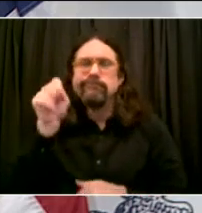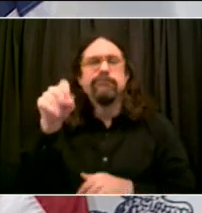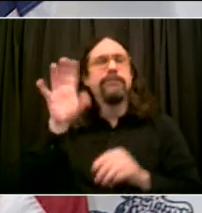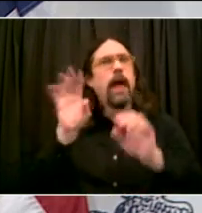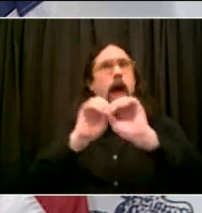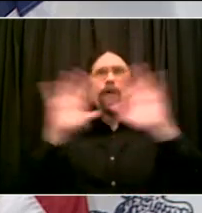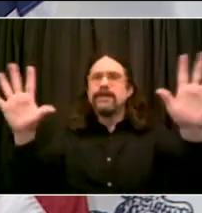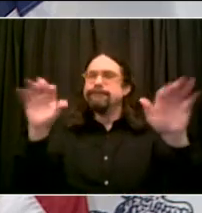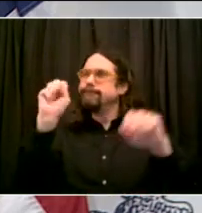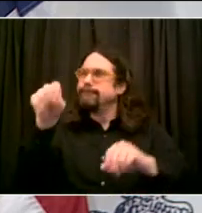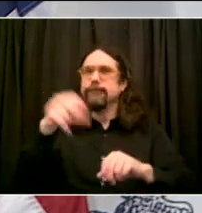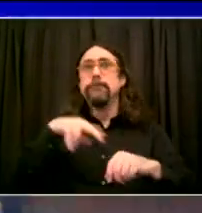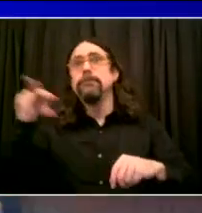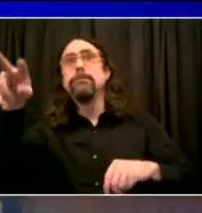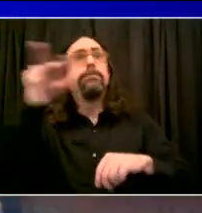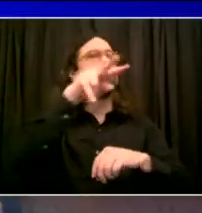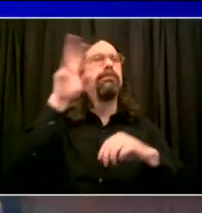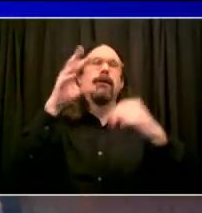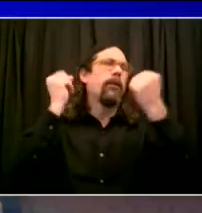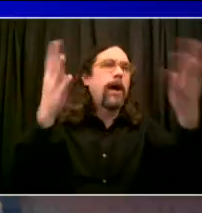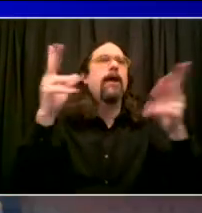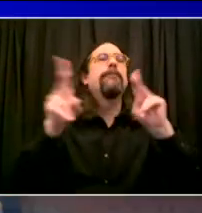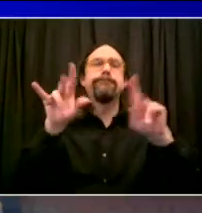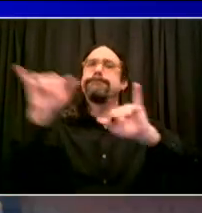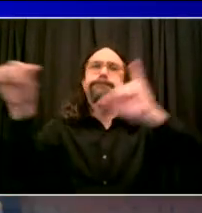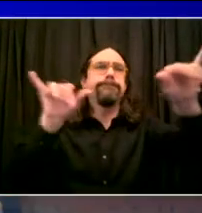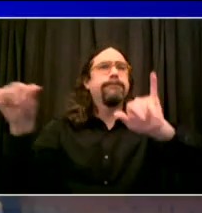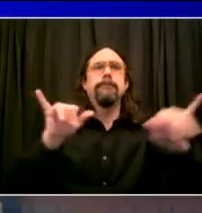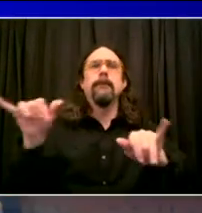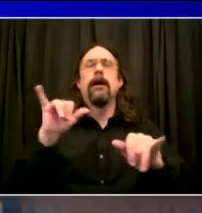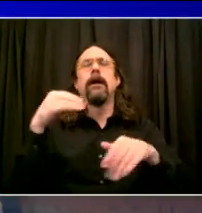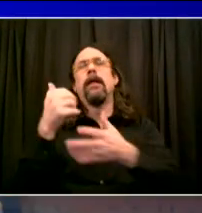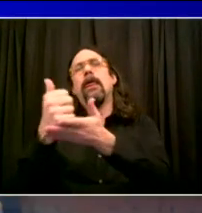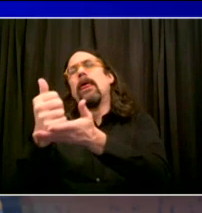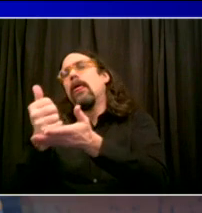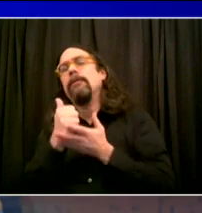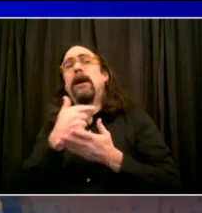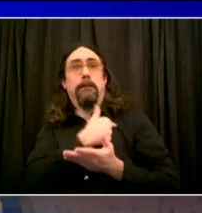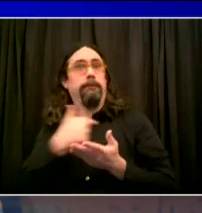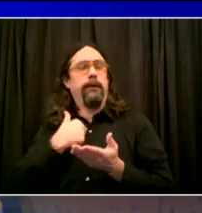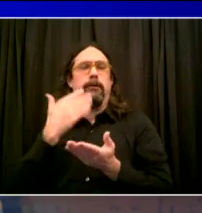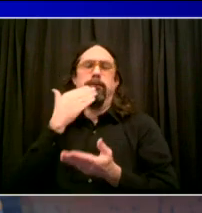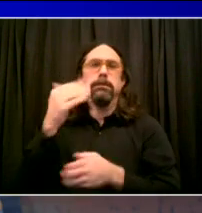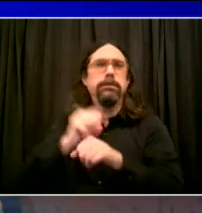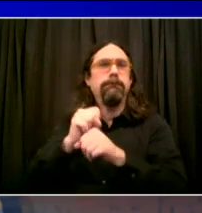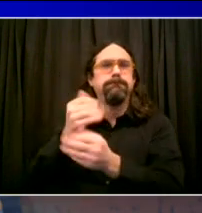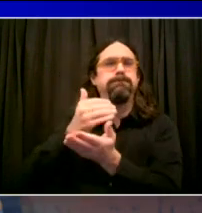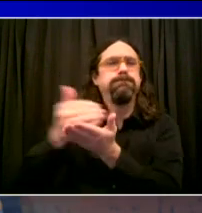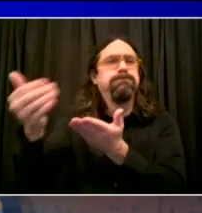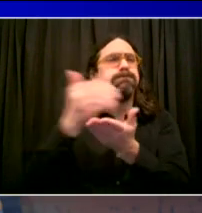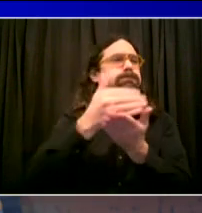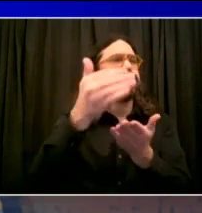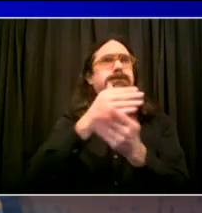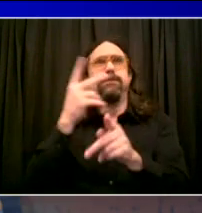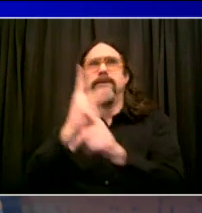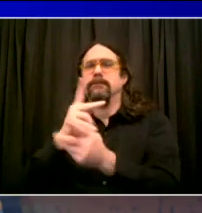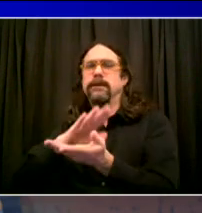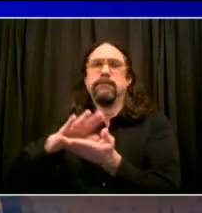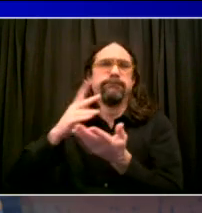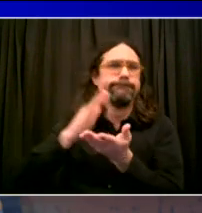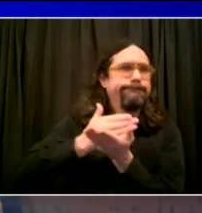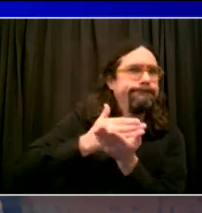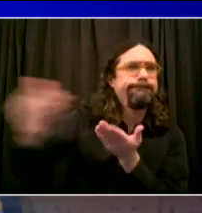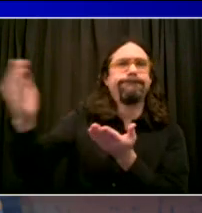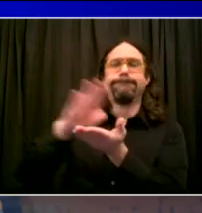to you as well. Extraordinary job. Made a huge, huge difference. Now, we got more to do. This ball game ain't